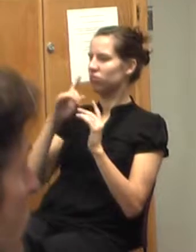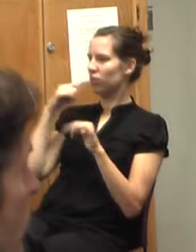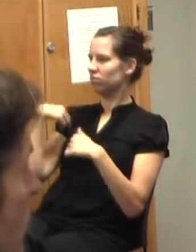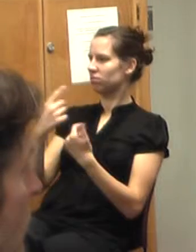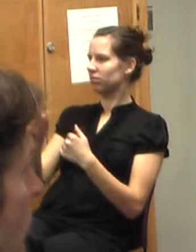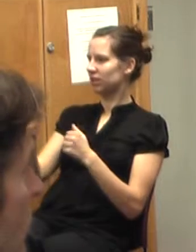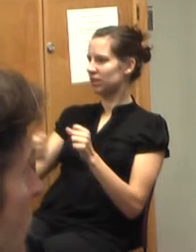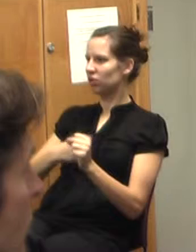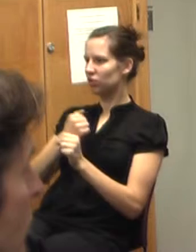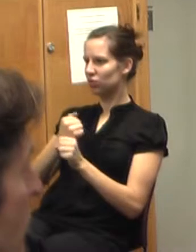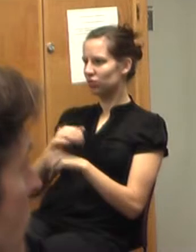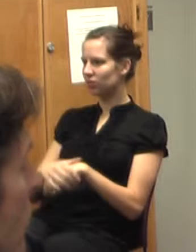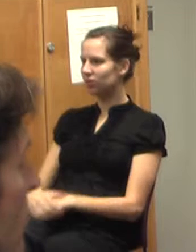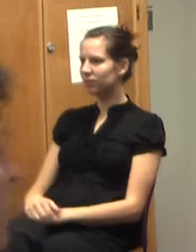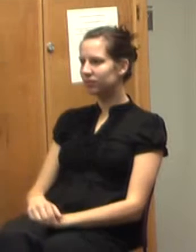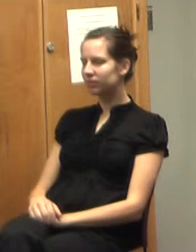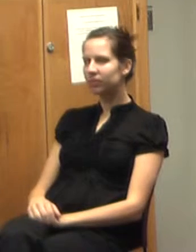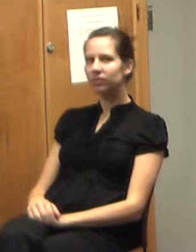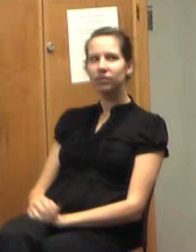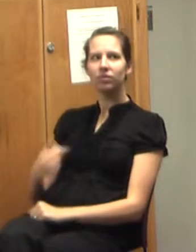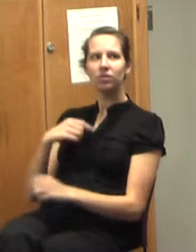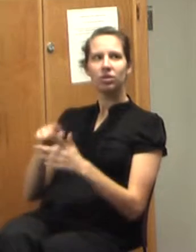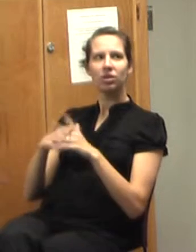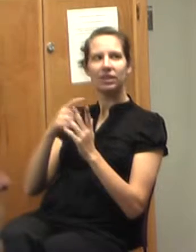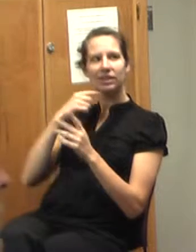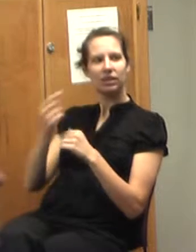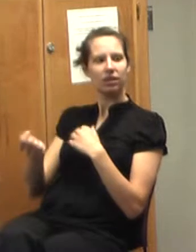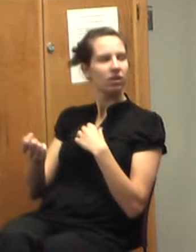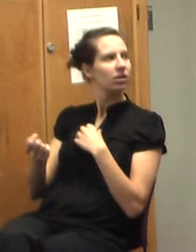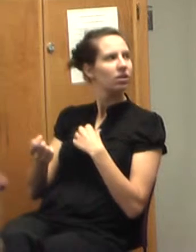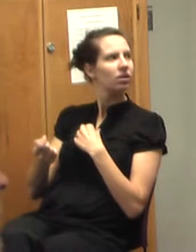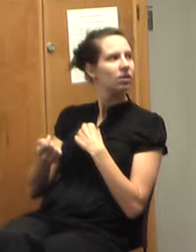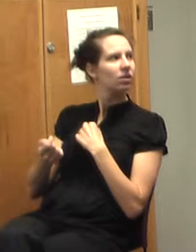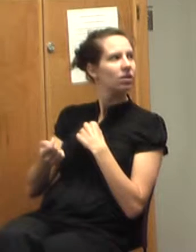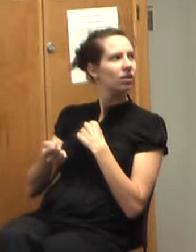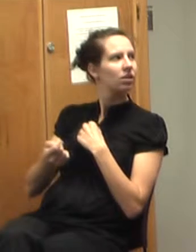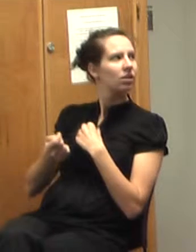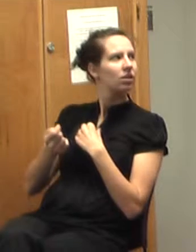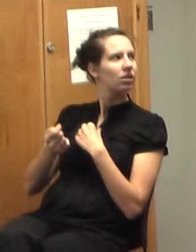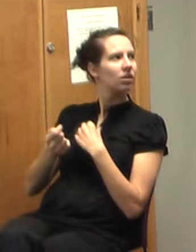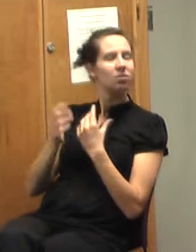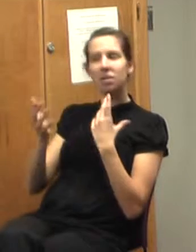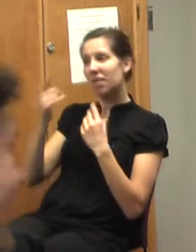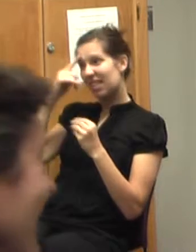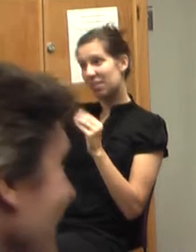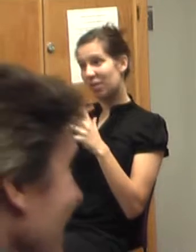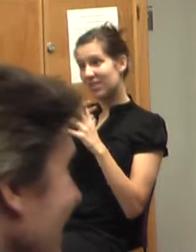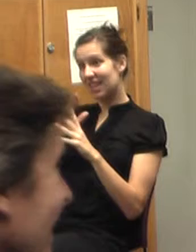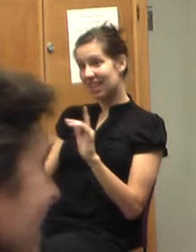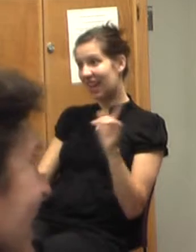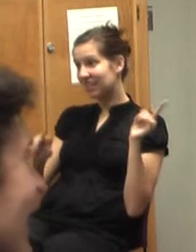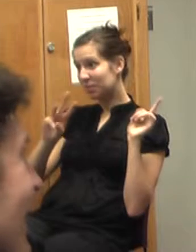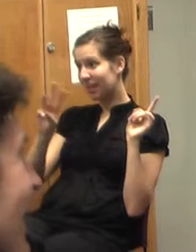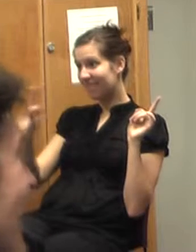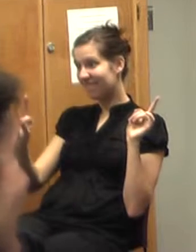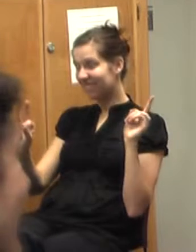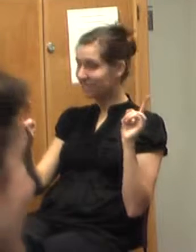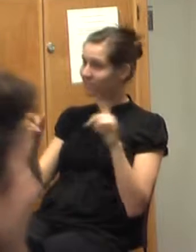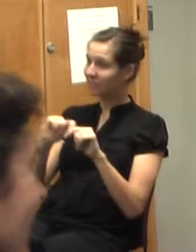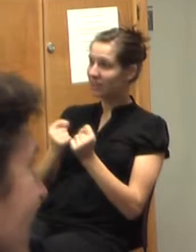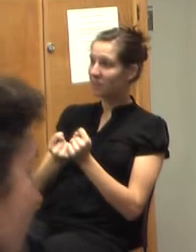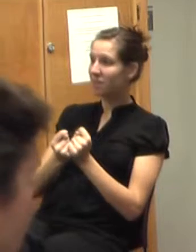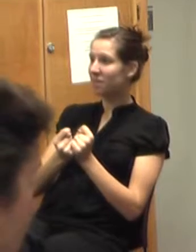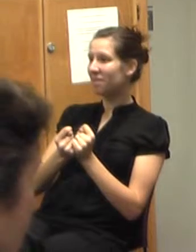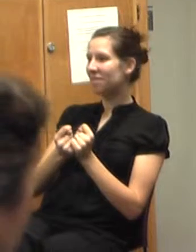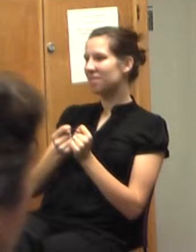years. I'll start to tell you a little bit about it. You might think of wrestling as WWF,